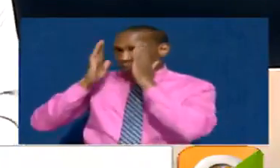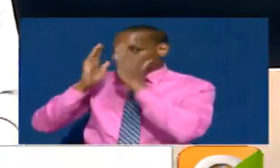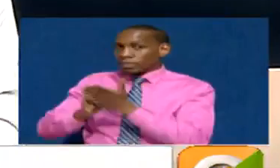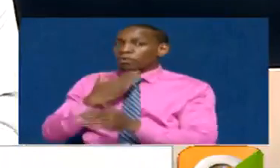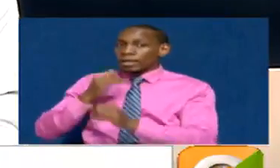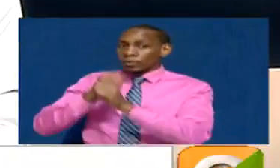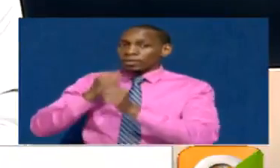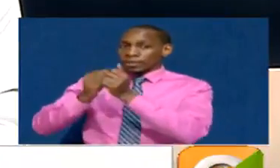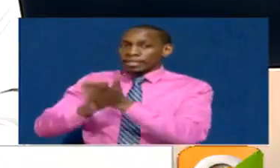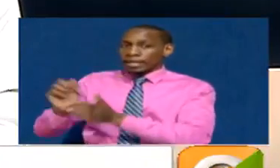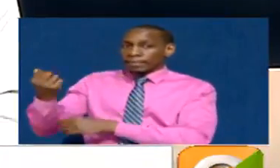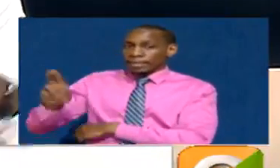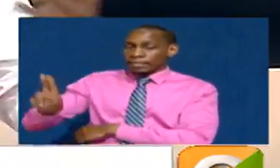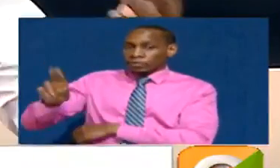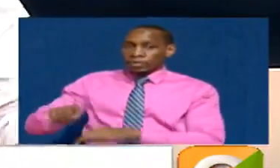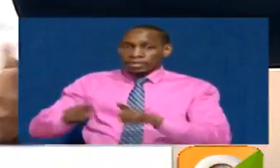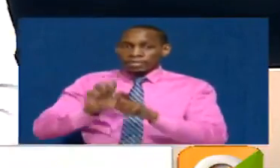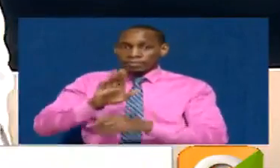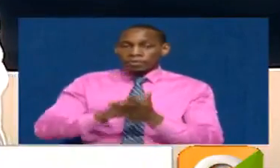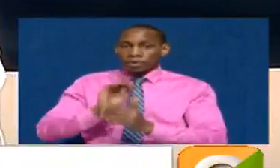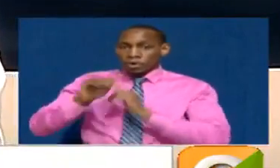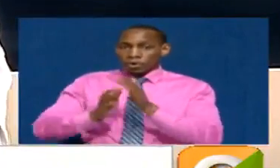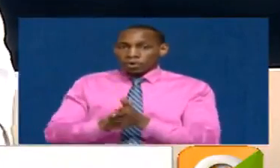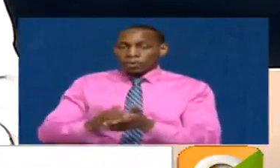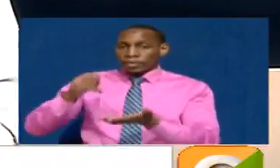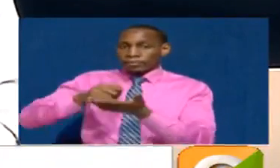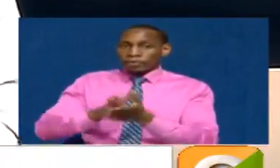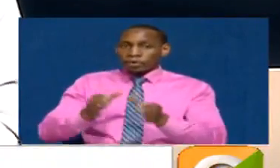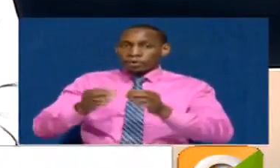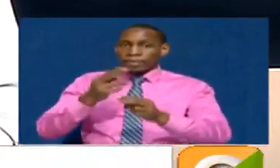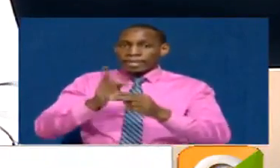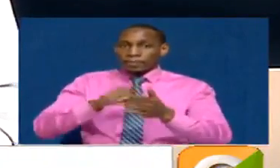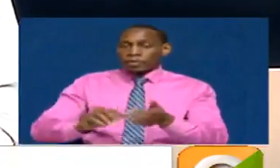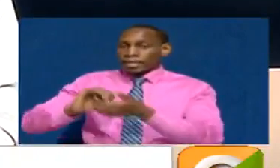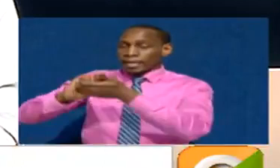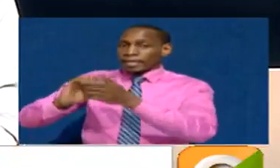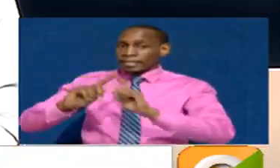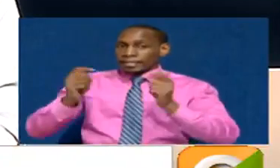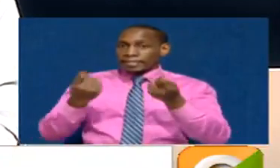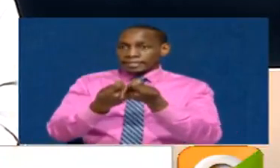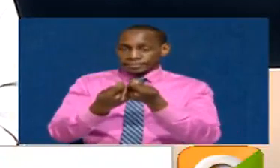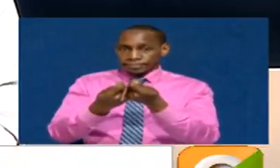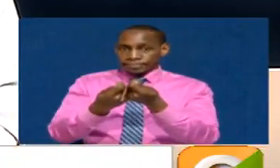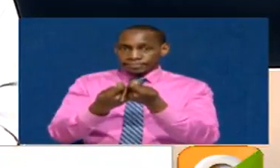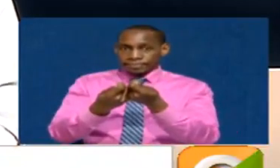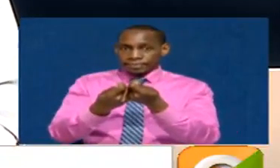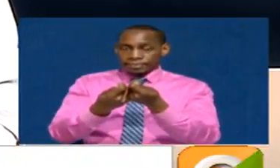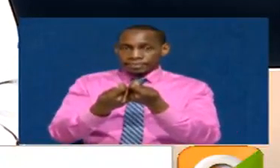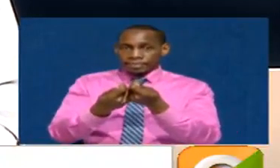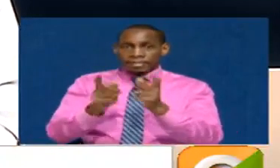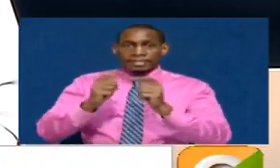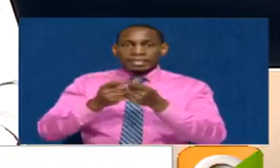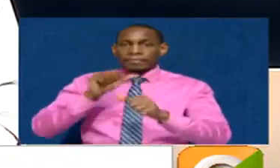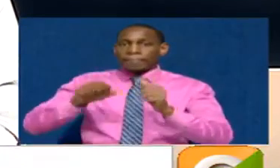with President Kenyatta. In fact, they all are part of the grouping known as the Handshake Team. What was that